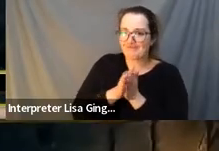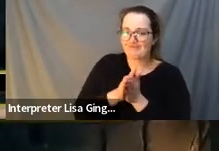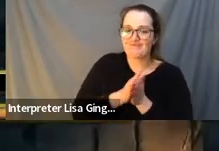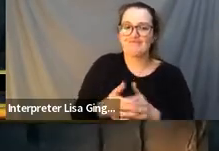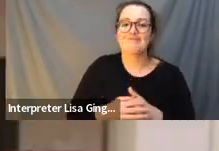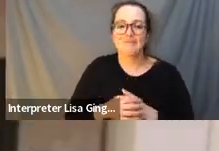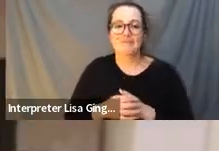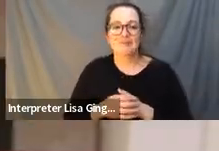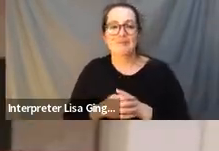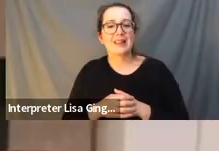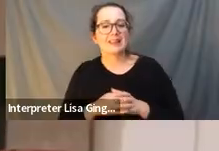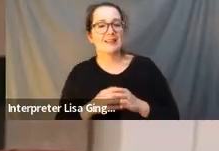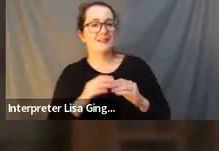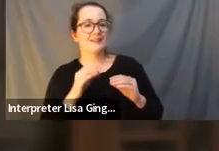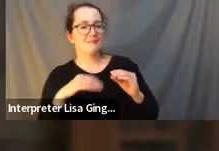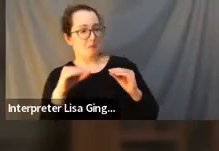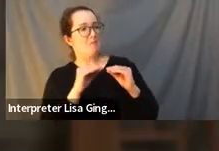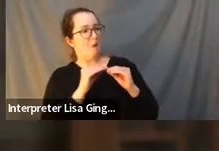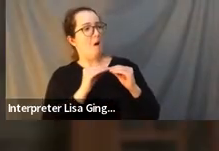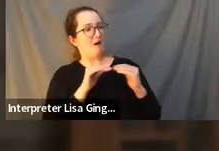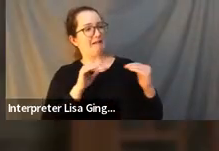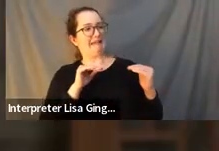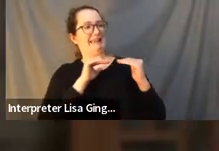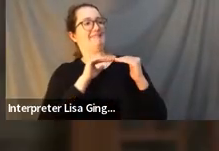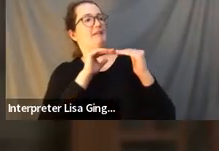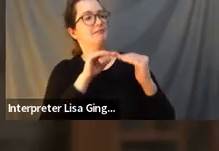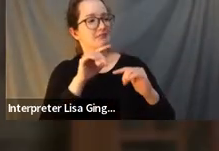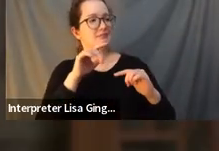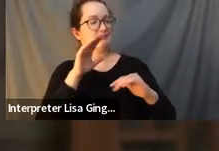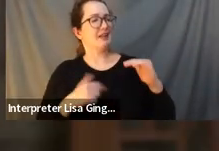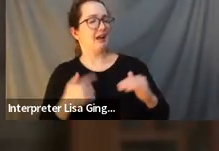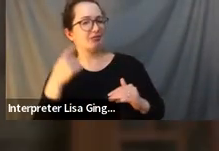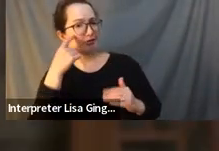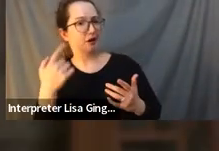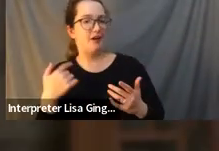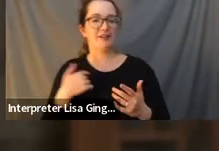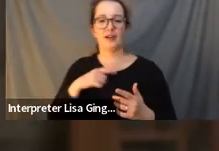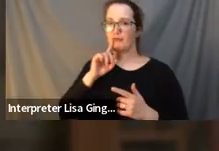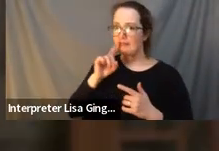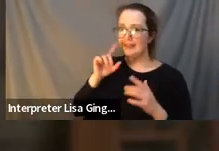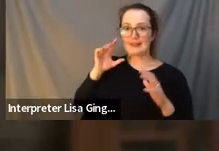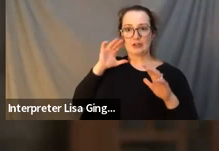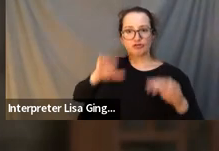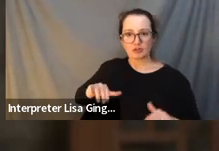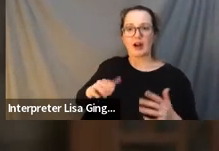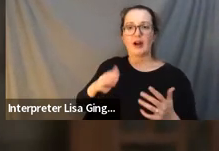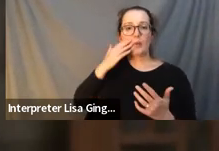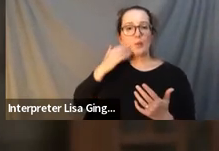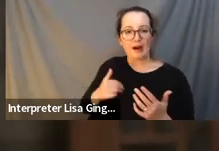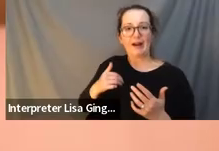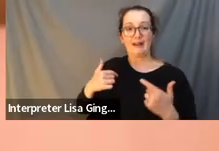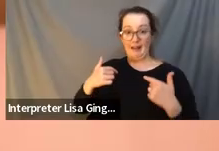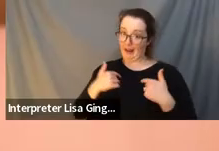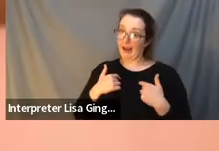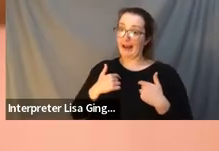This is more even than I thought it would be. I was immediately taken aback by how good I